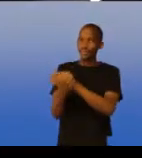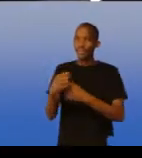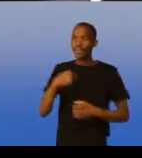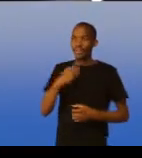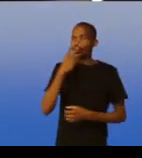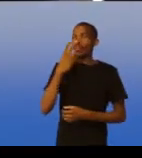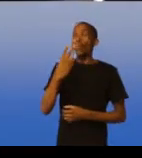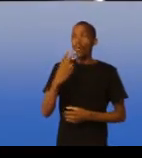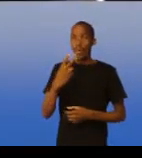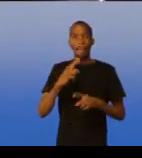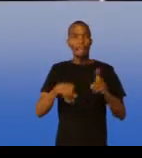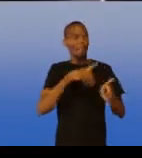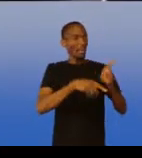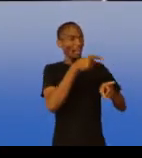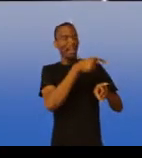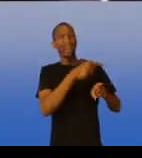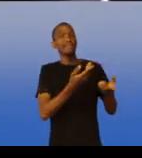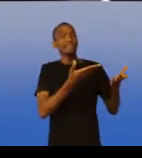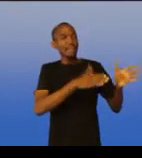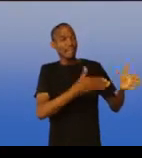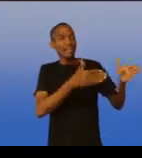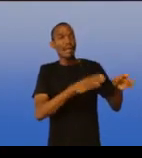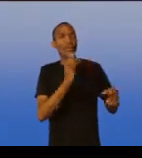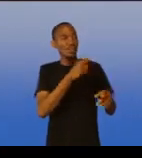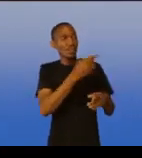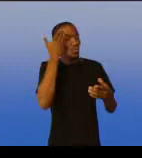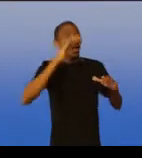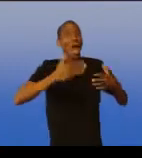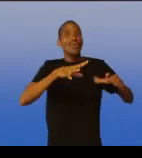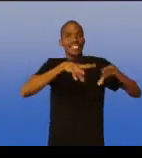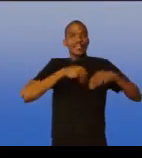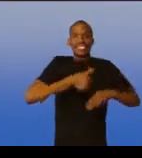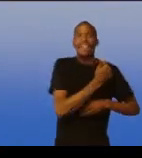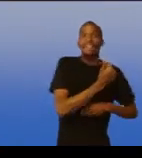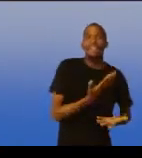because they don't know how to get help, they don't know how to accept themselves.